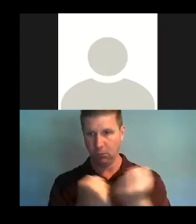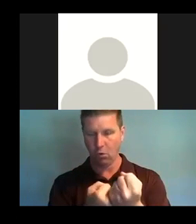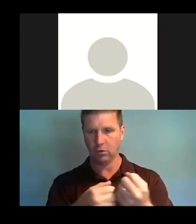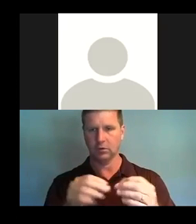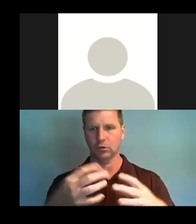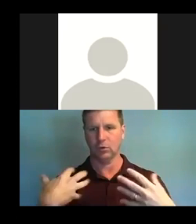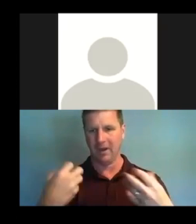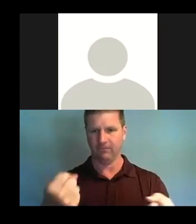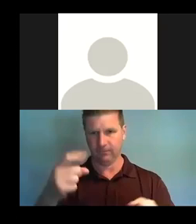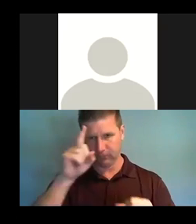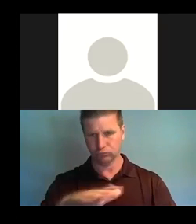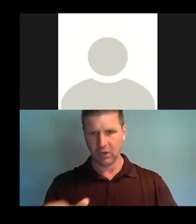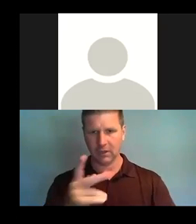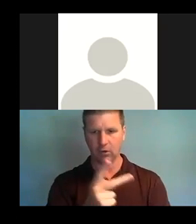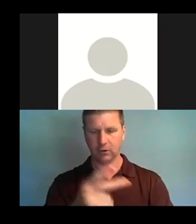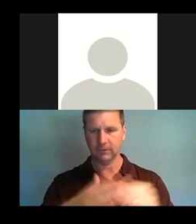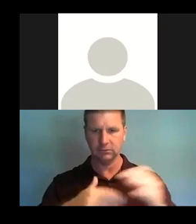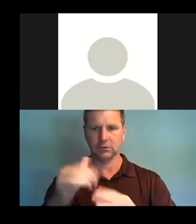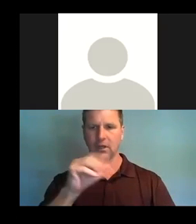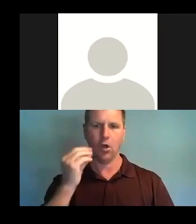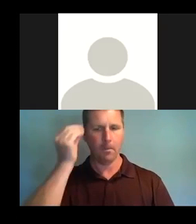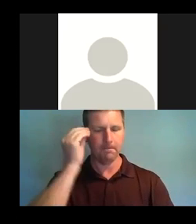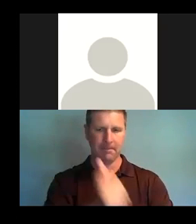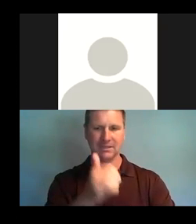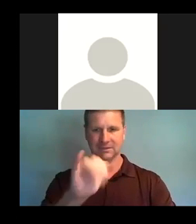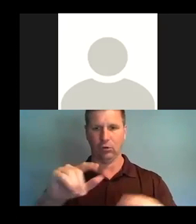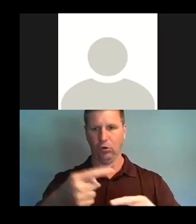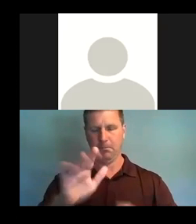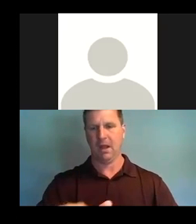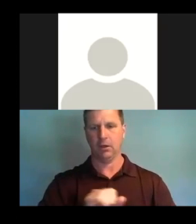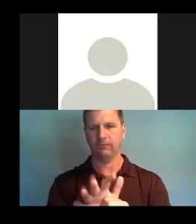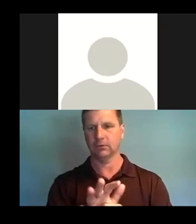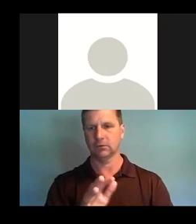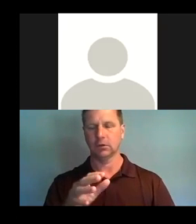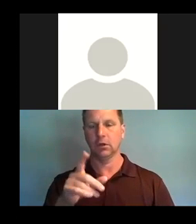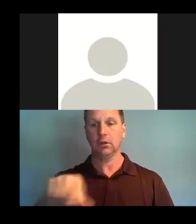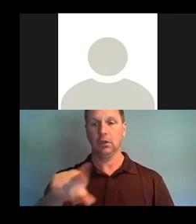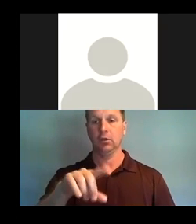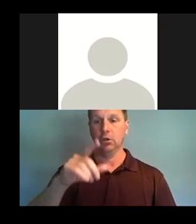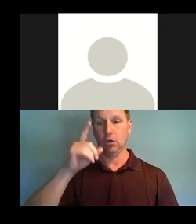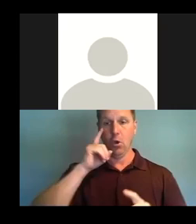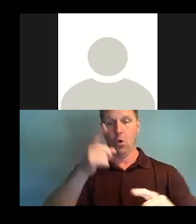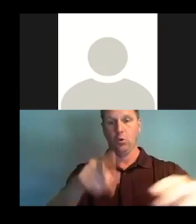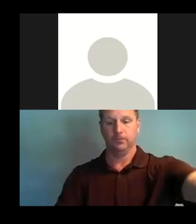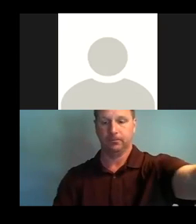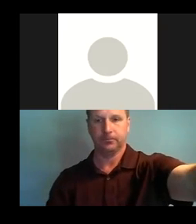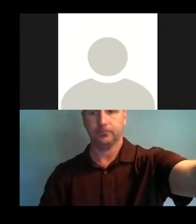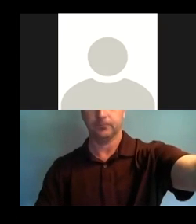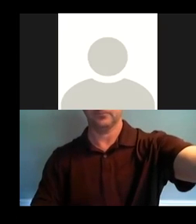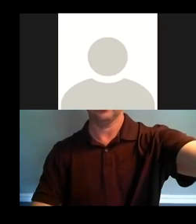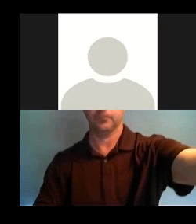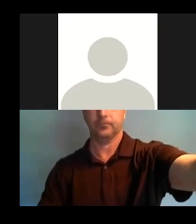for childcare facilities in home-based that have been hurt by COVID. So there are those goals, but no, we're looking at